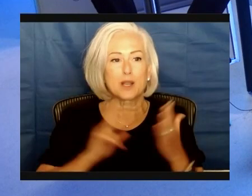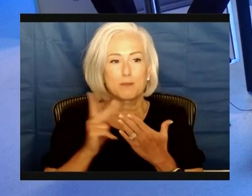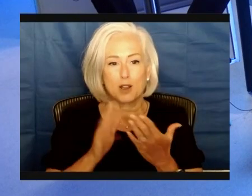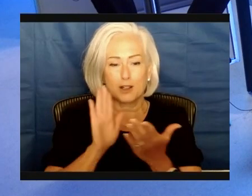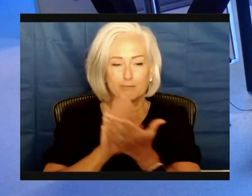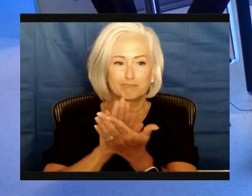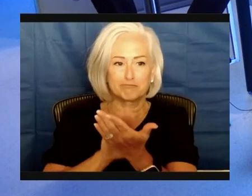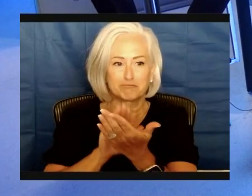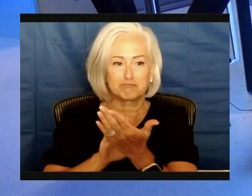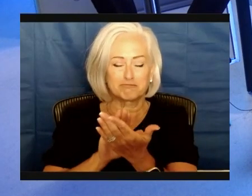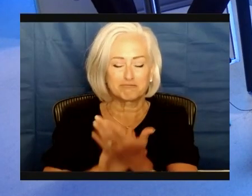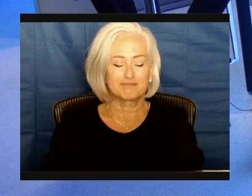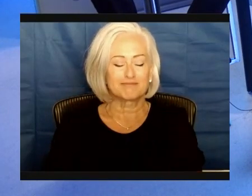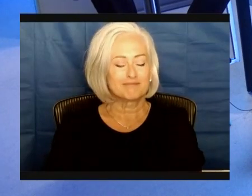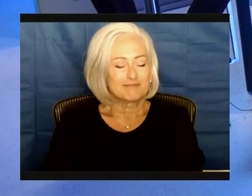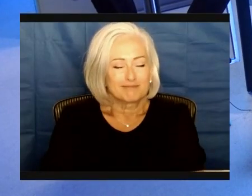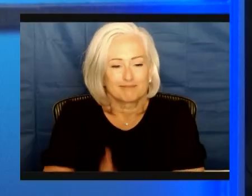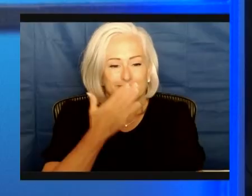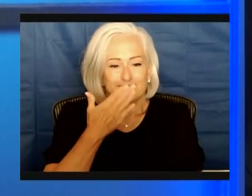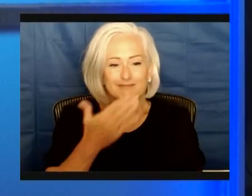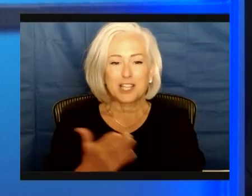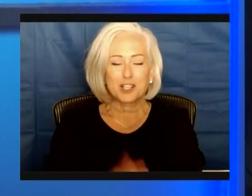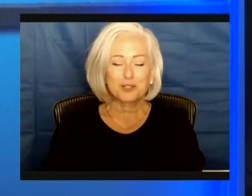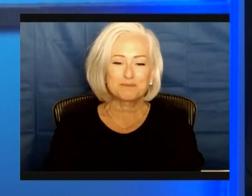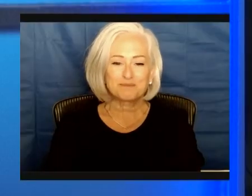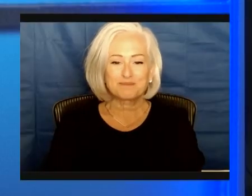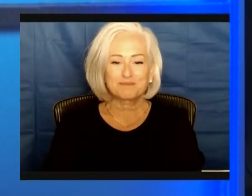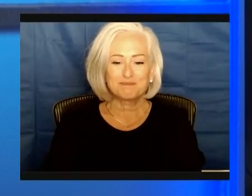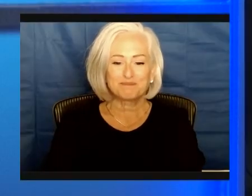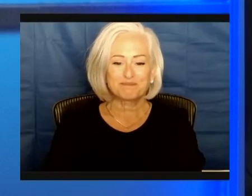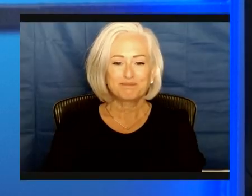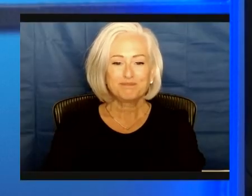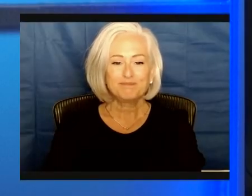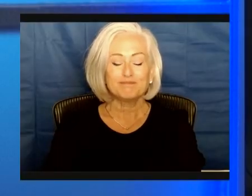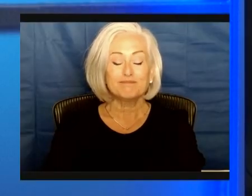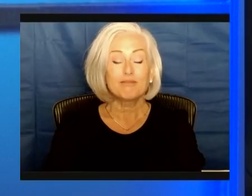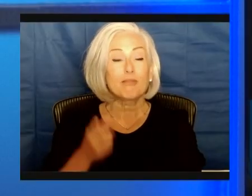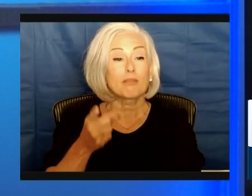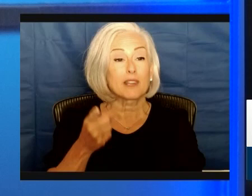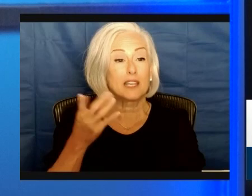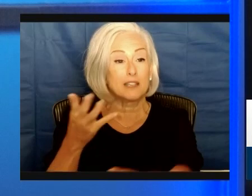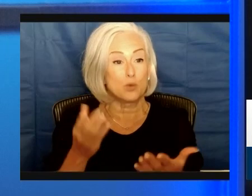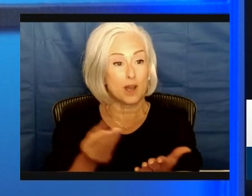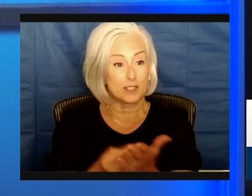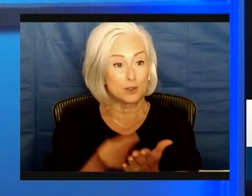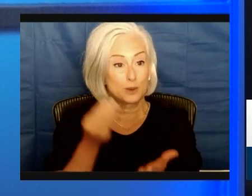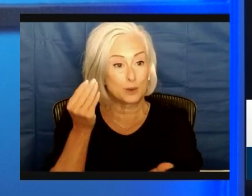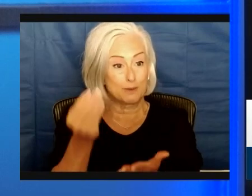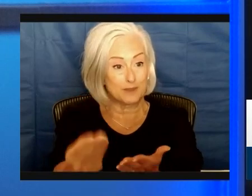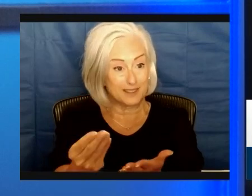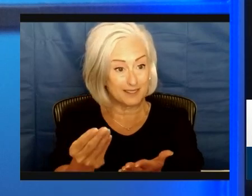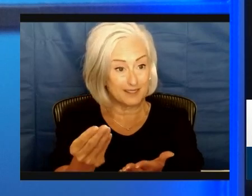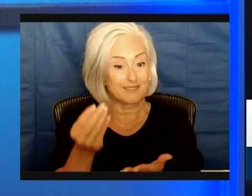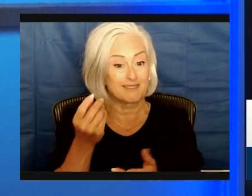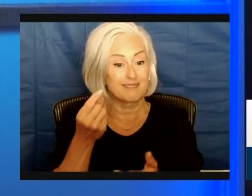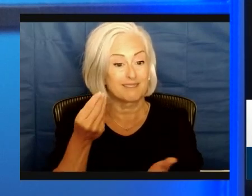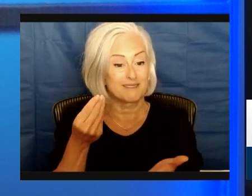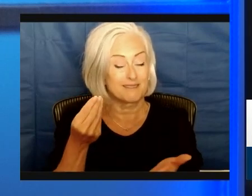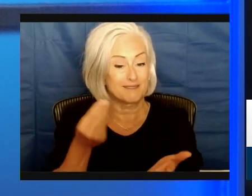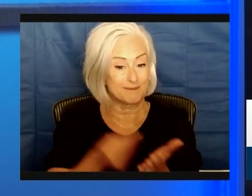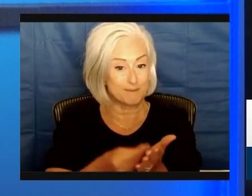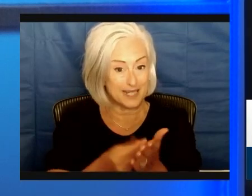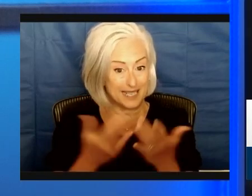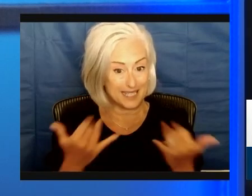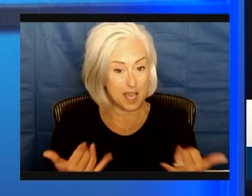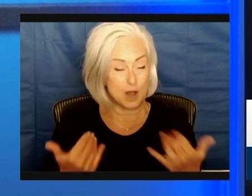you. Final thoughts are, if you want to give now, there is an endowment set up.